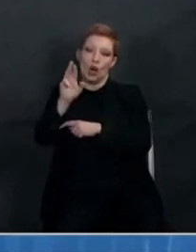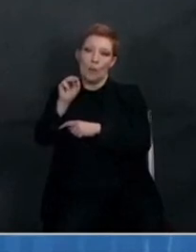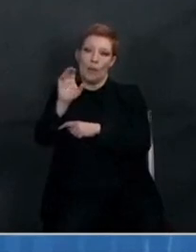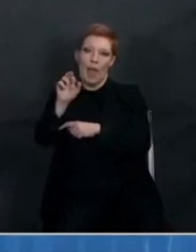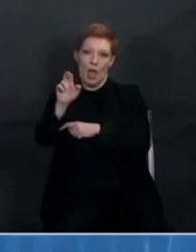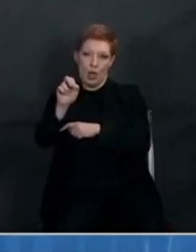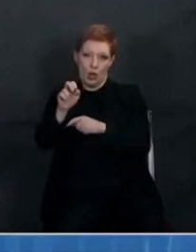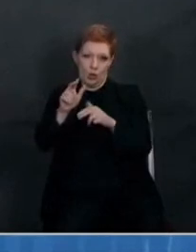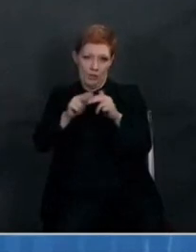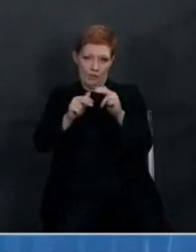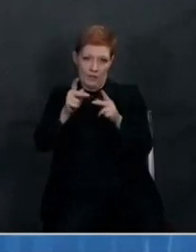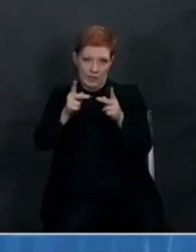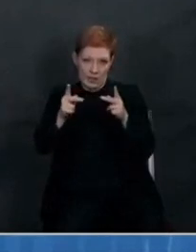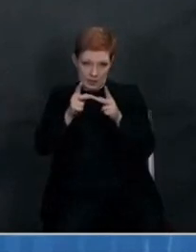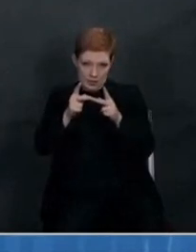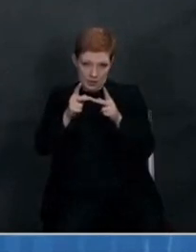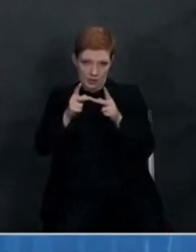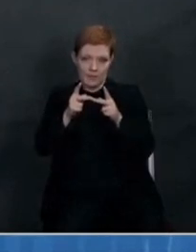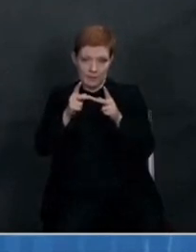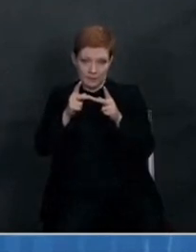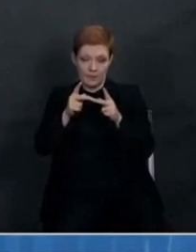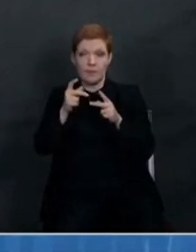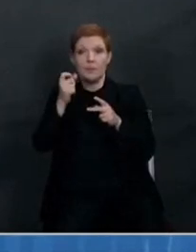to say that